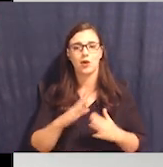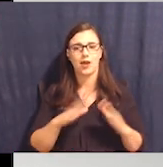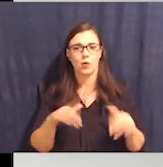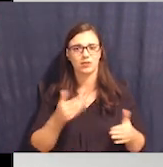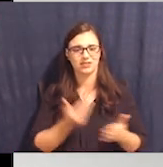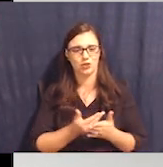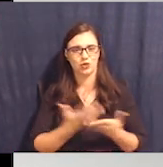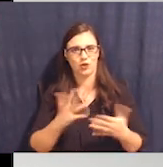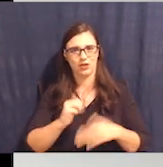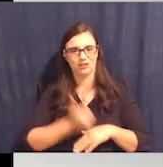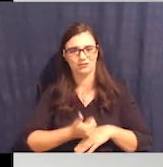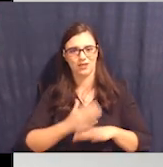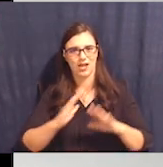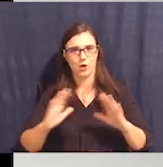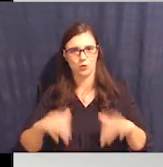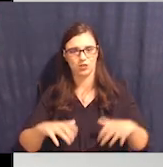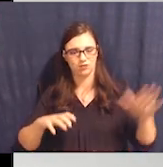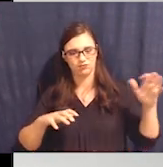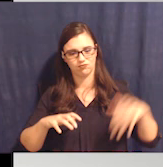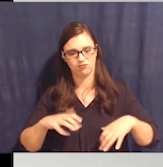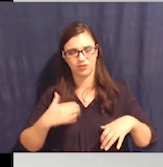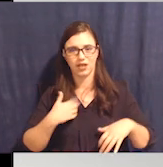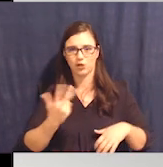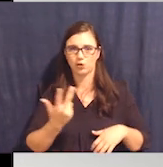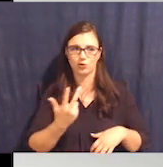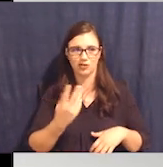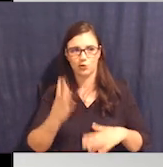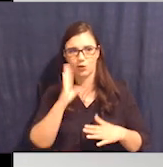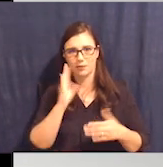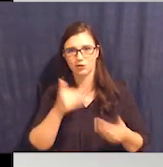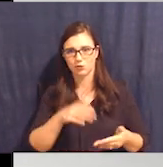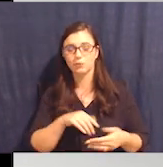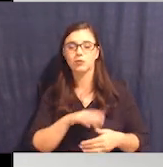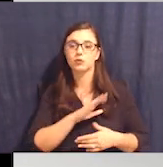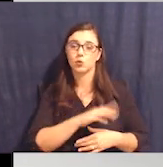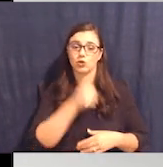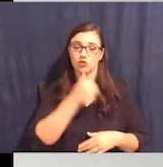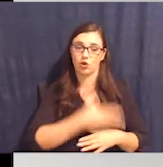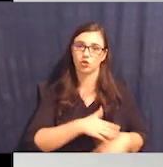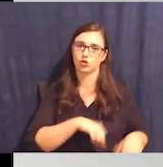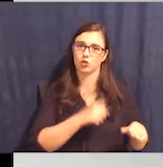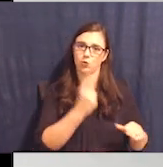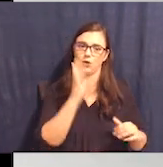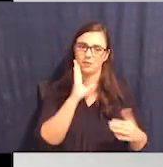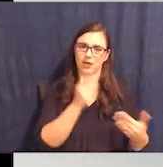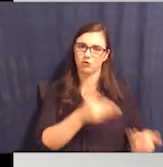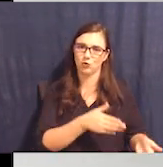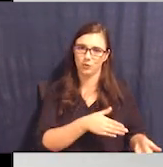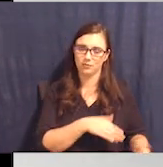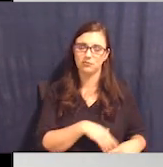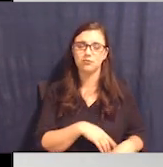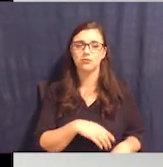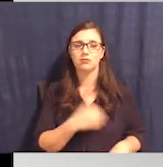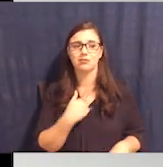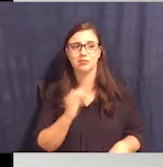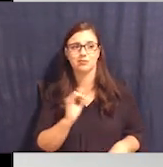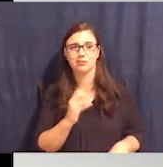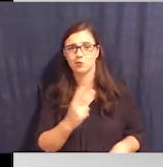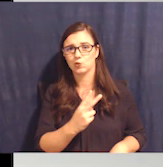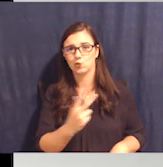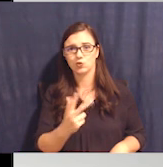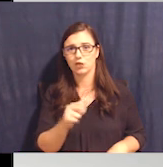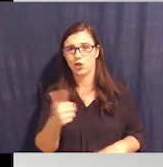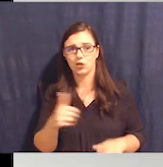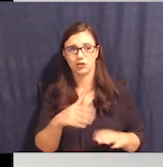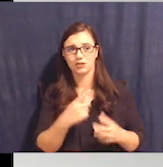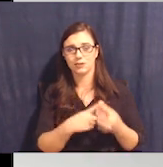bought a house near their existing house and maybe had 3 or 4 bedrooms. So their daughter took 1 bedroom. Then they had like